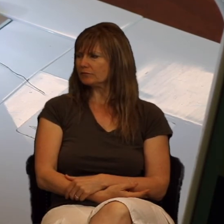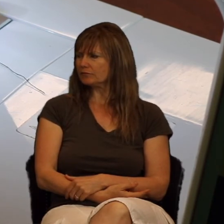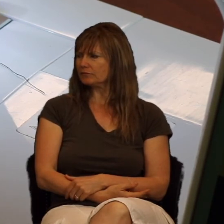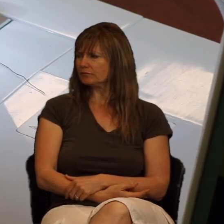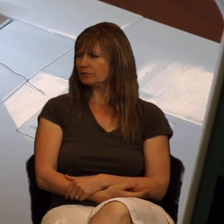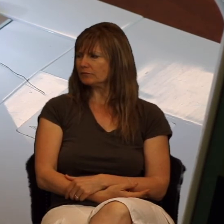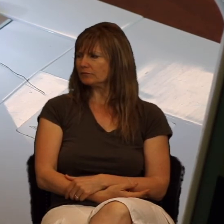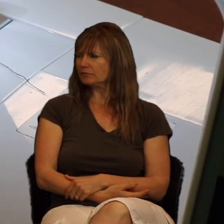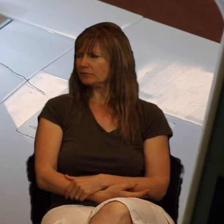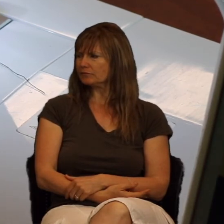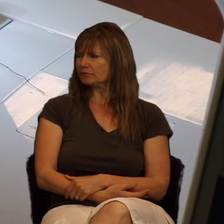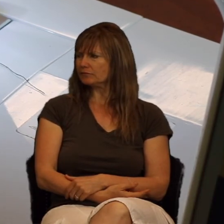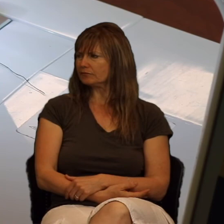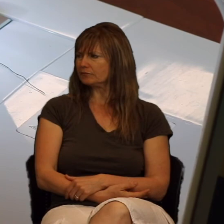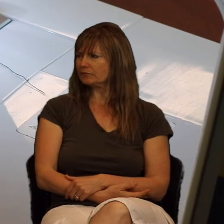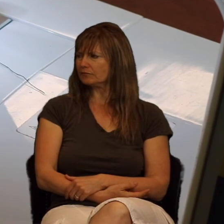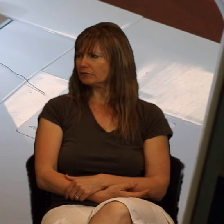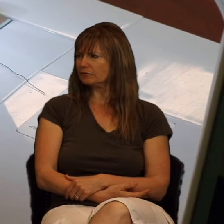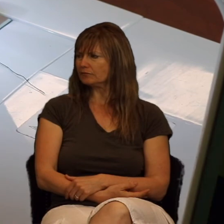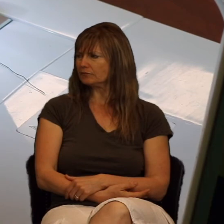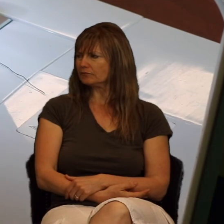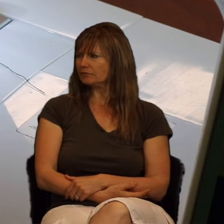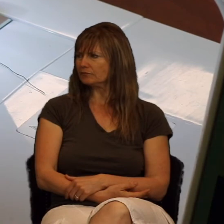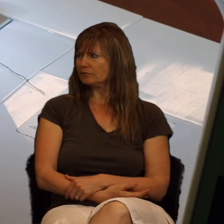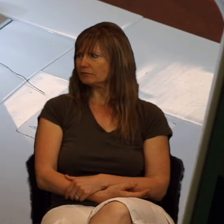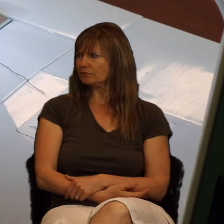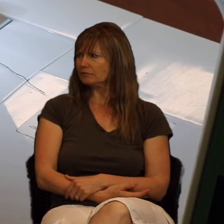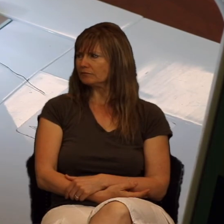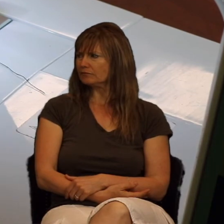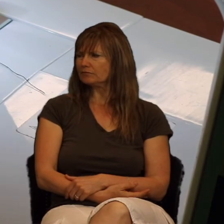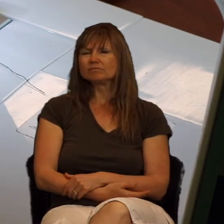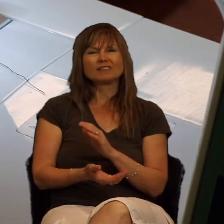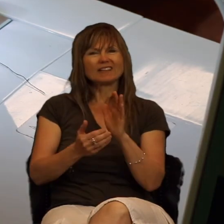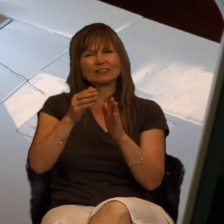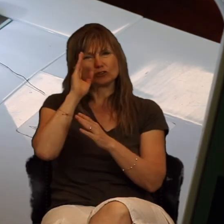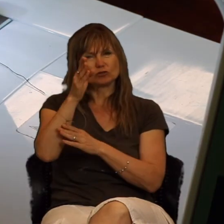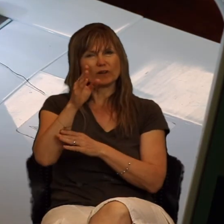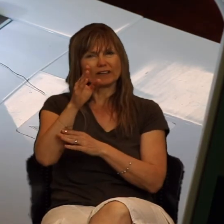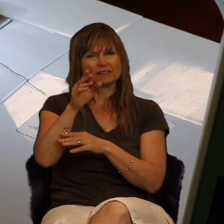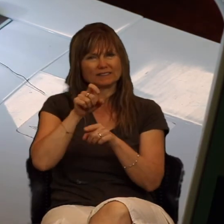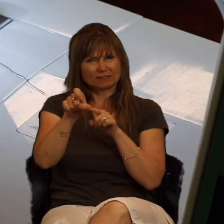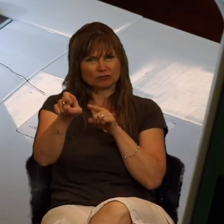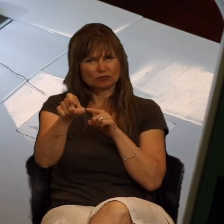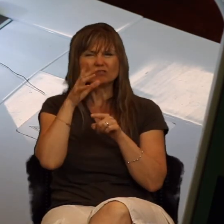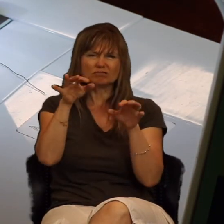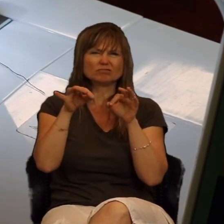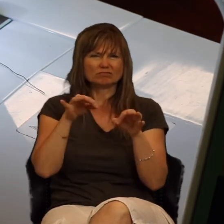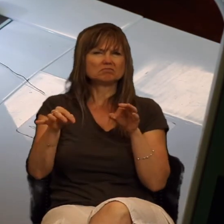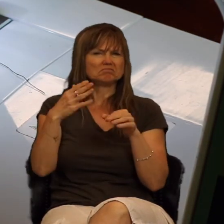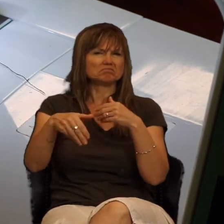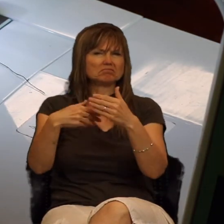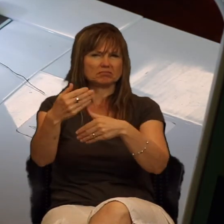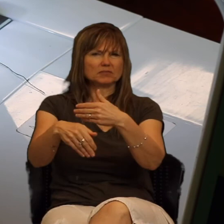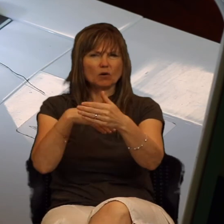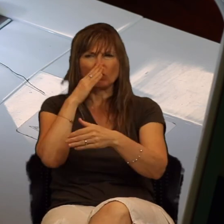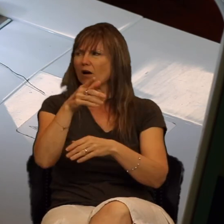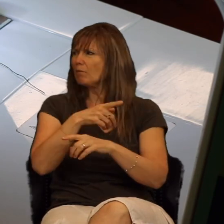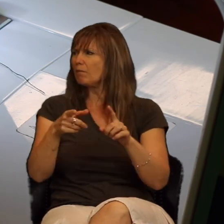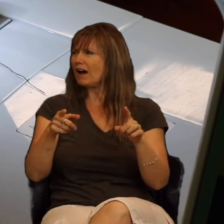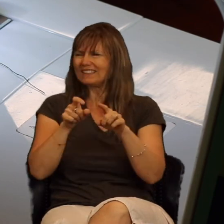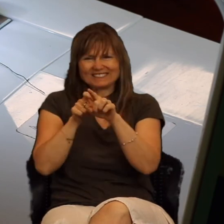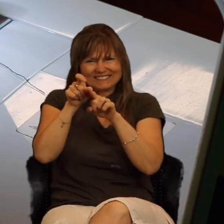Okay, so the same thing, we're just going to do a straight stitch. I'll explain it as I'm going. We're going to go straight to